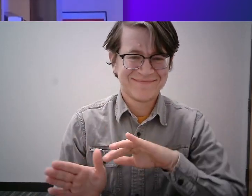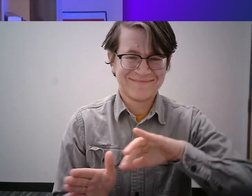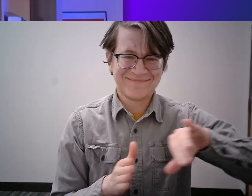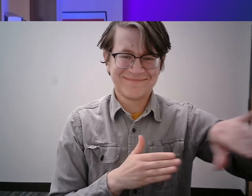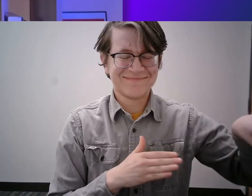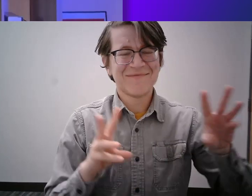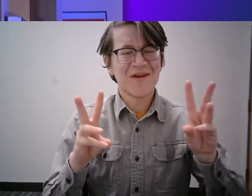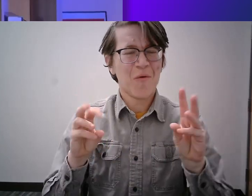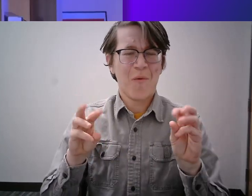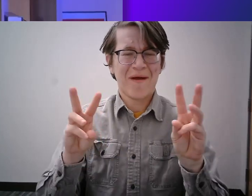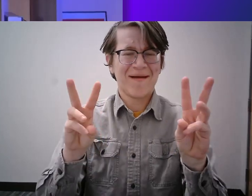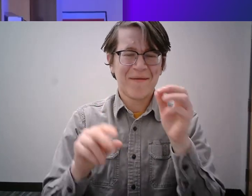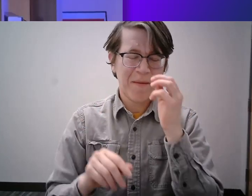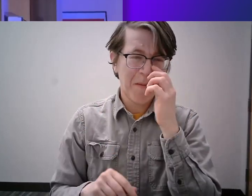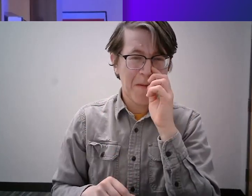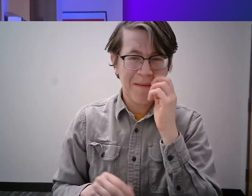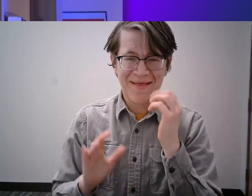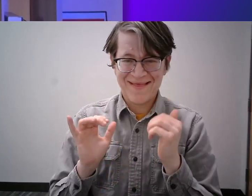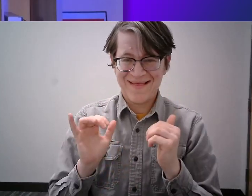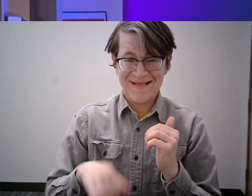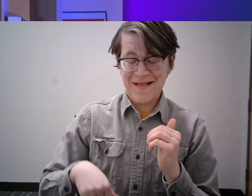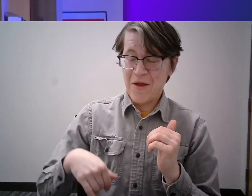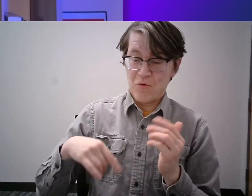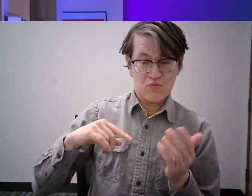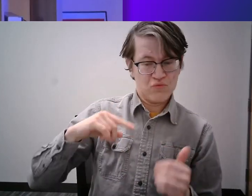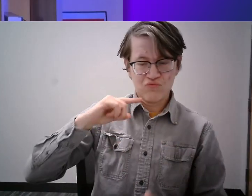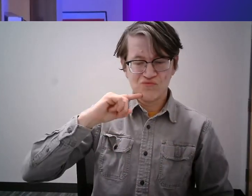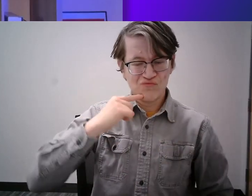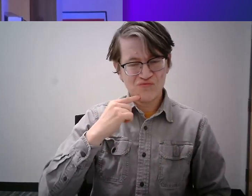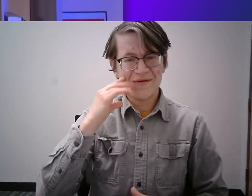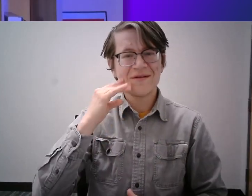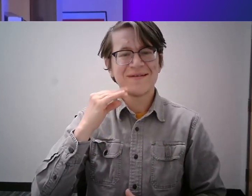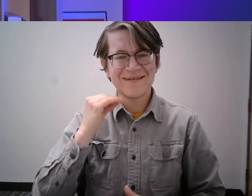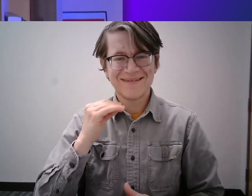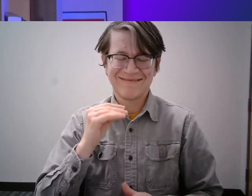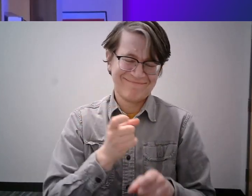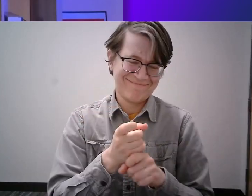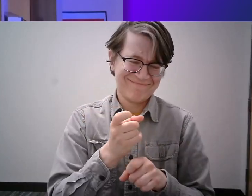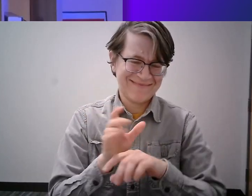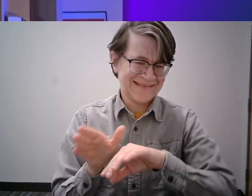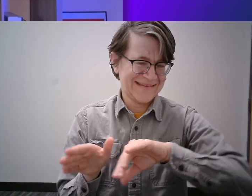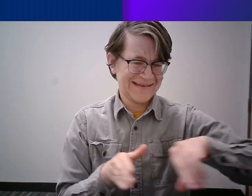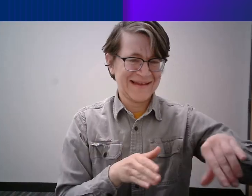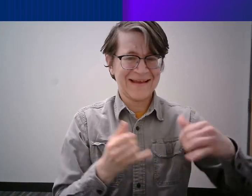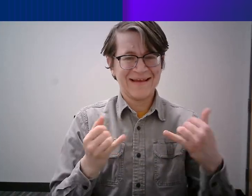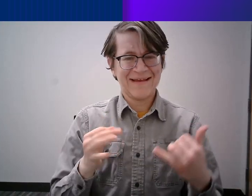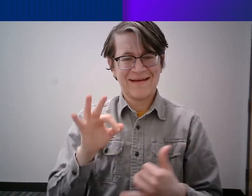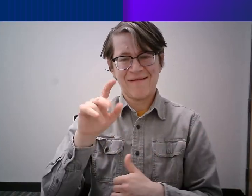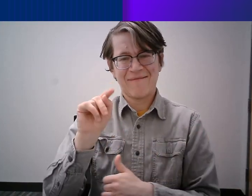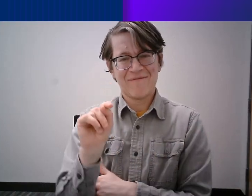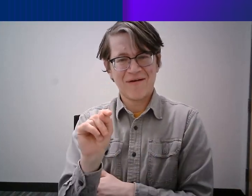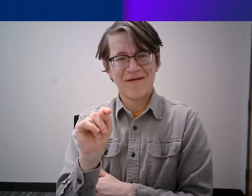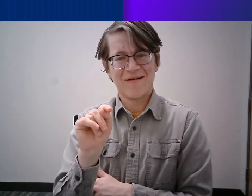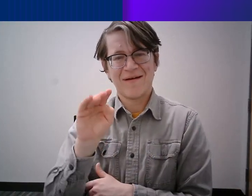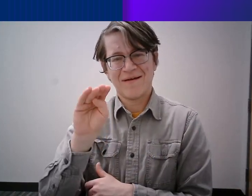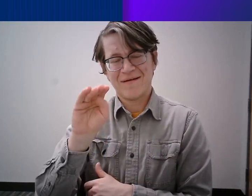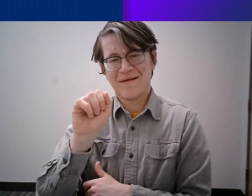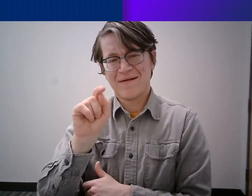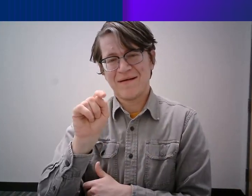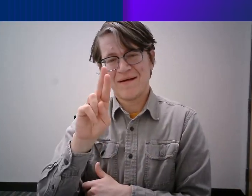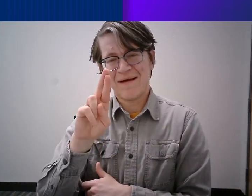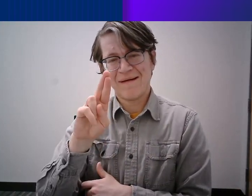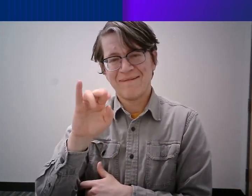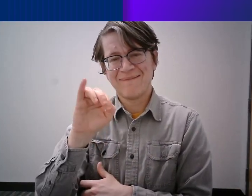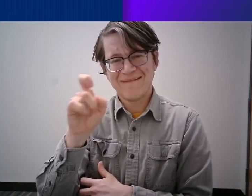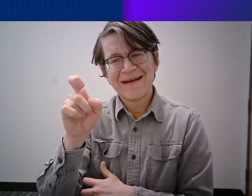Wow, that was intense. But now back to the font matrix. This is a concept from Indra Kupferschmidt, and when